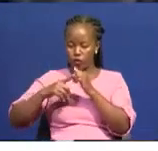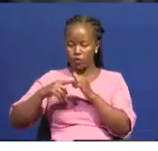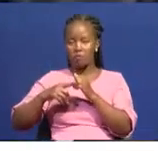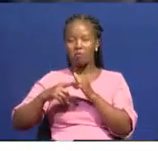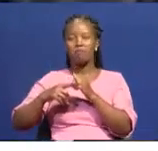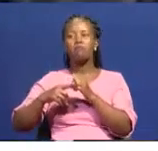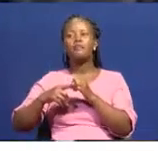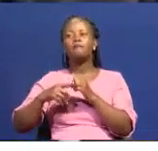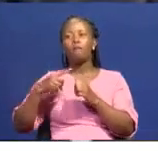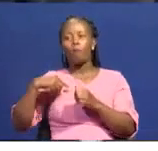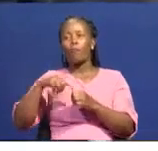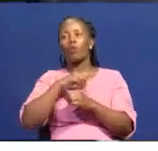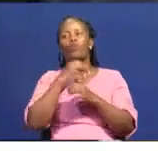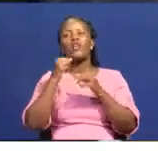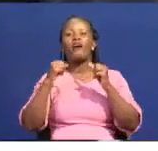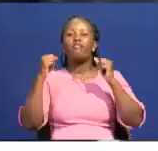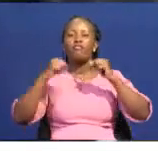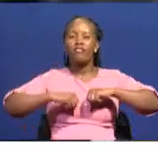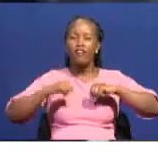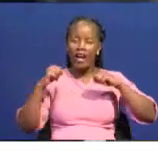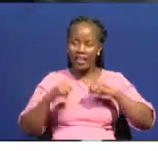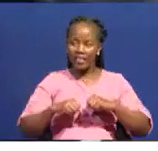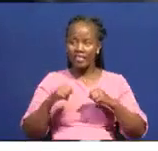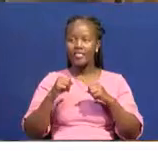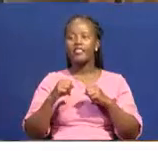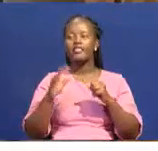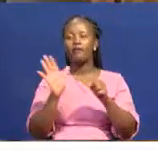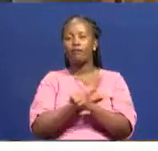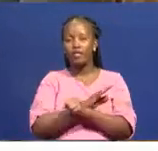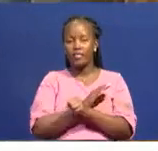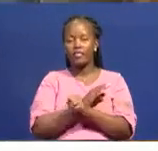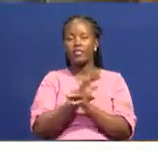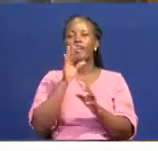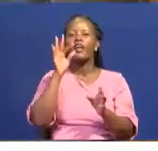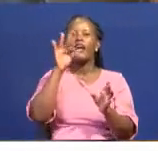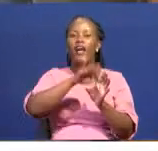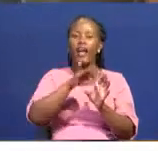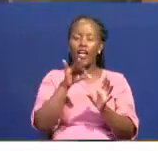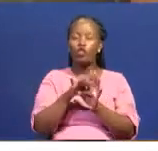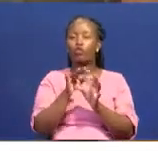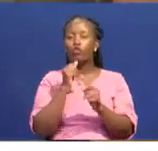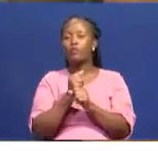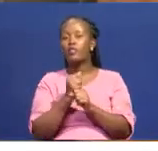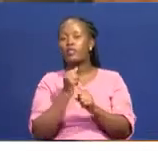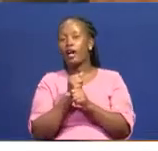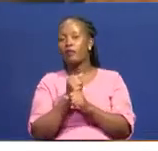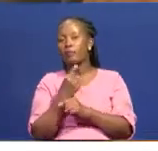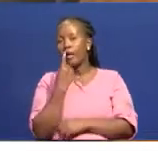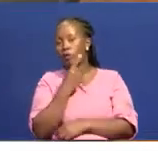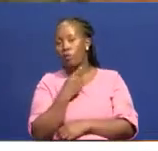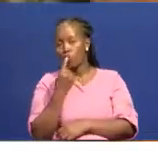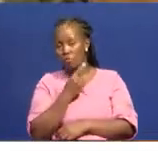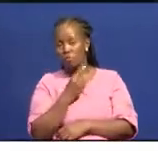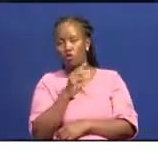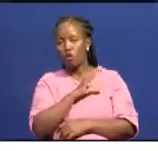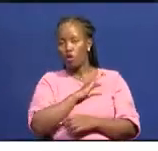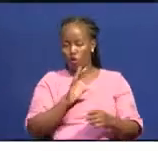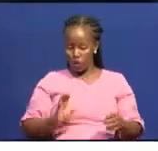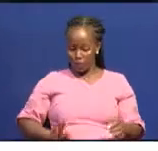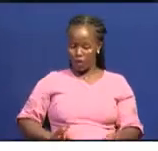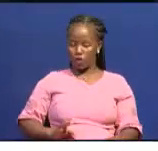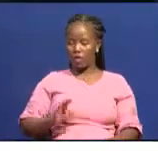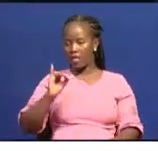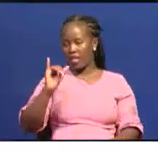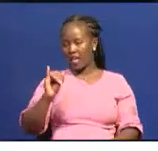2024. We have agreed by consensus that the election will be conducted by the Independent Electoral